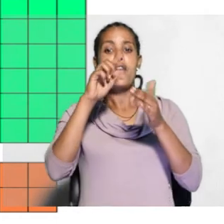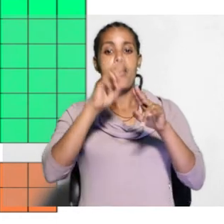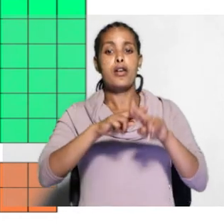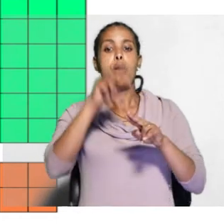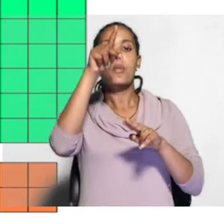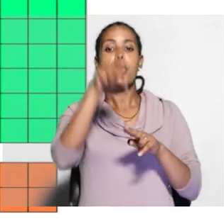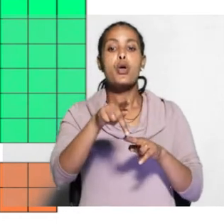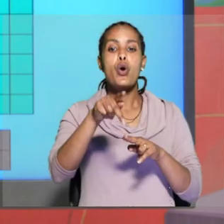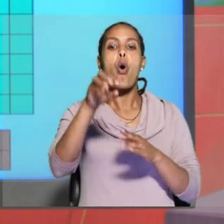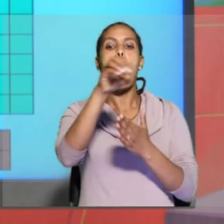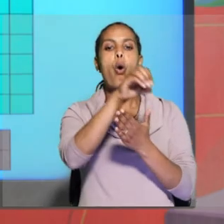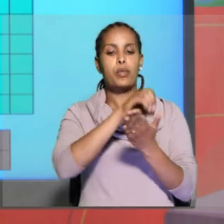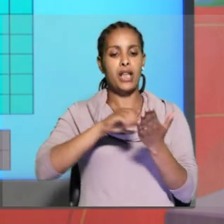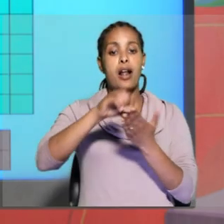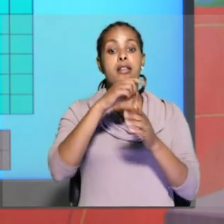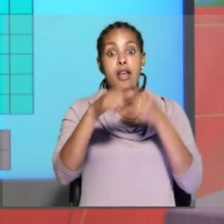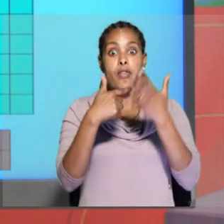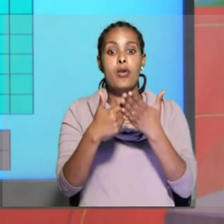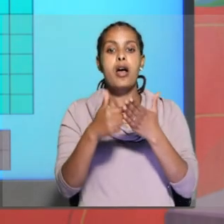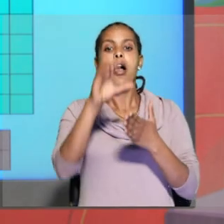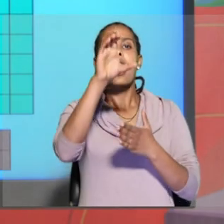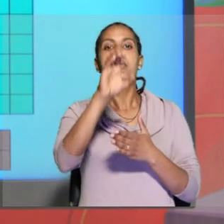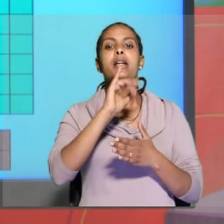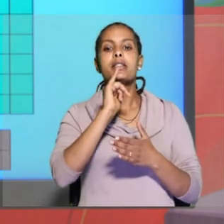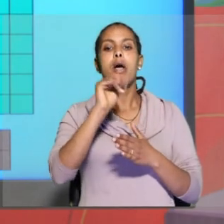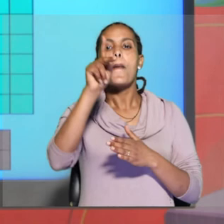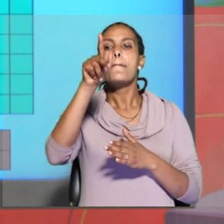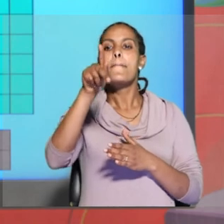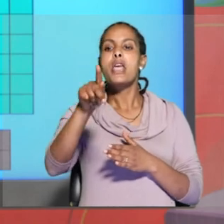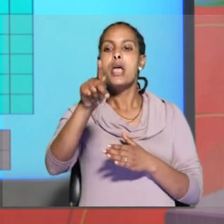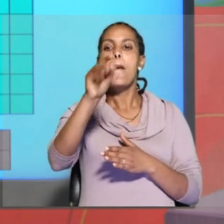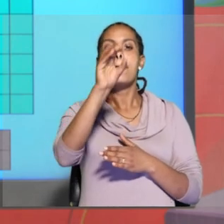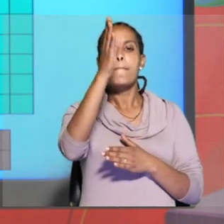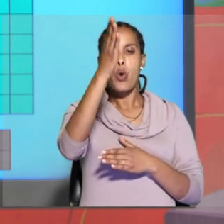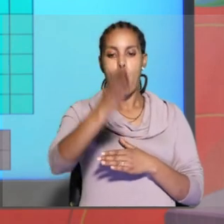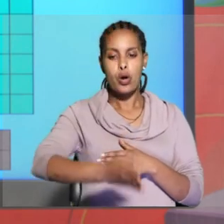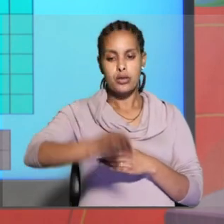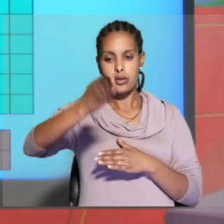P orbital. Therefore, carbon is a P block element.